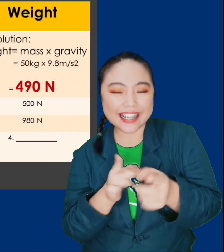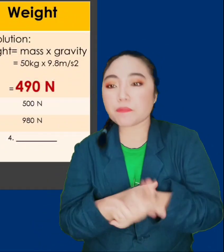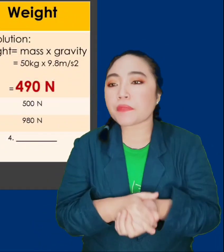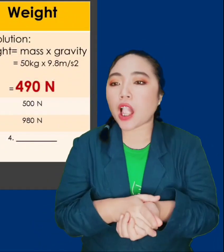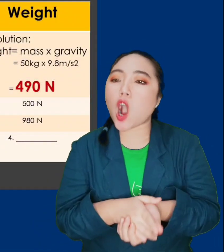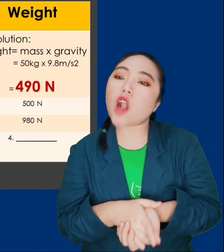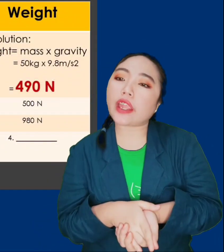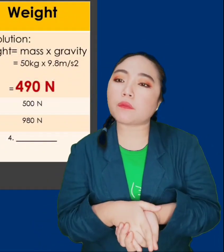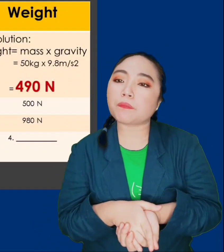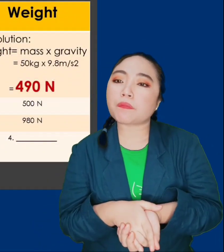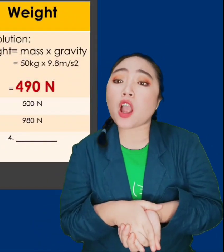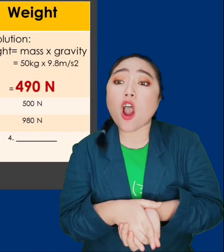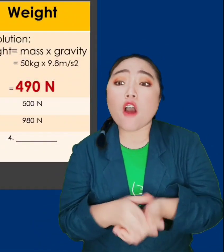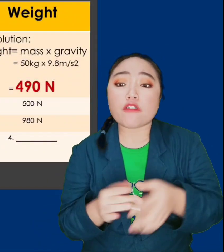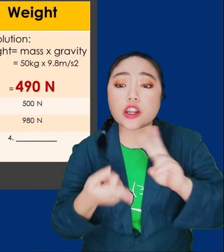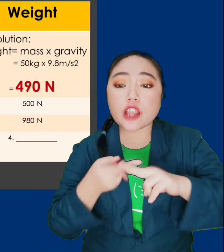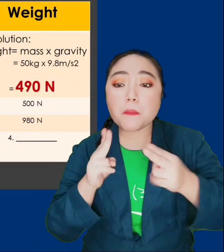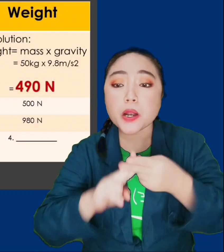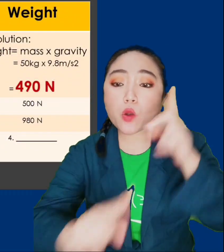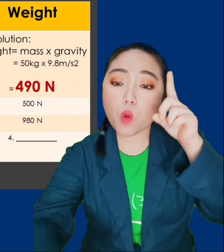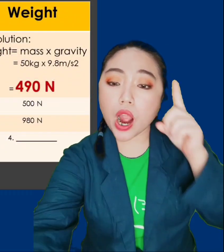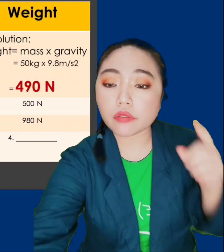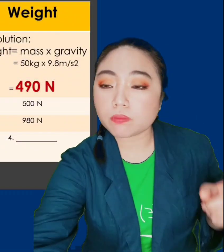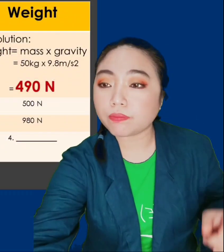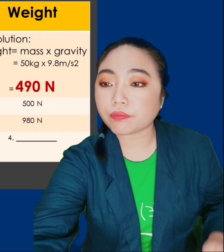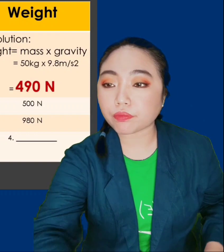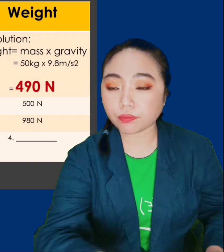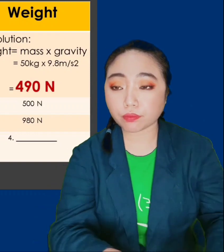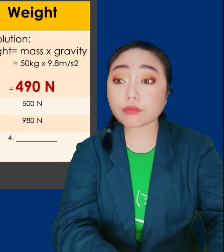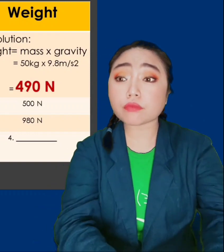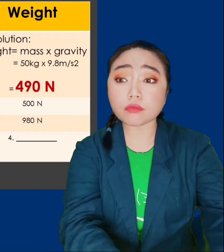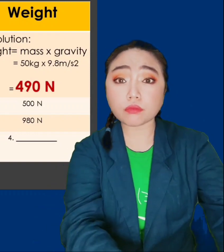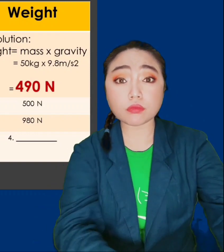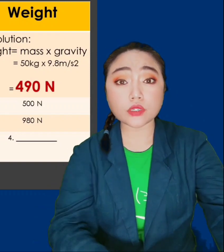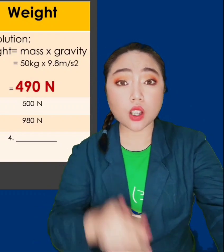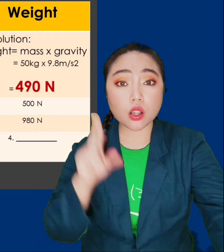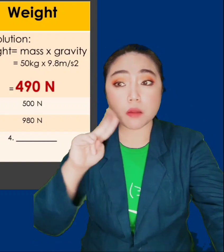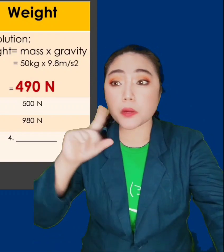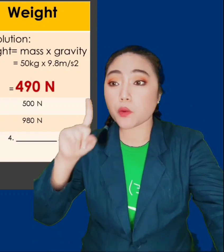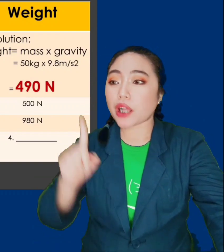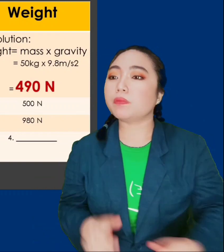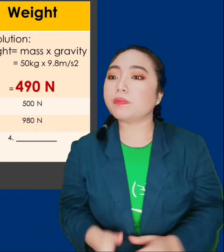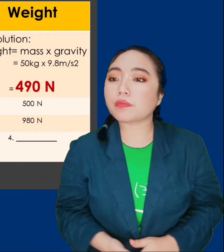Let's answer number 1. For number 1,